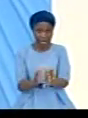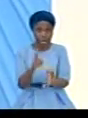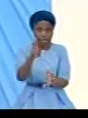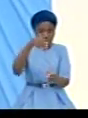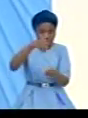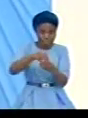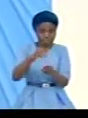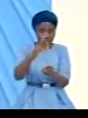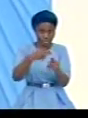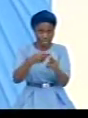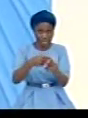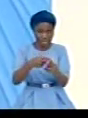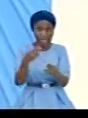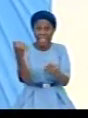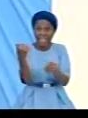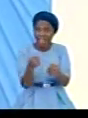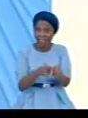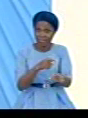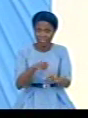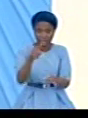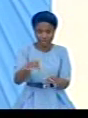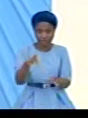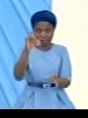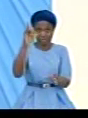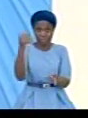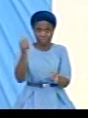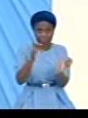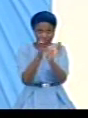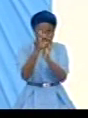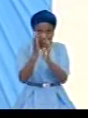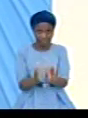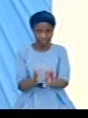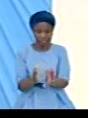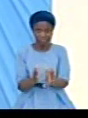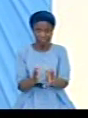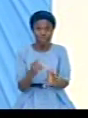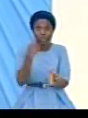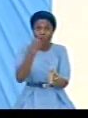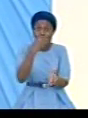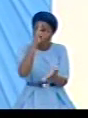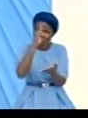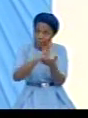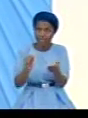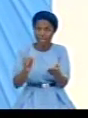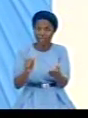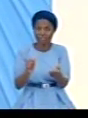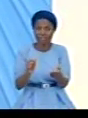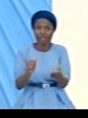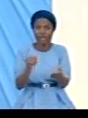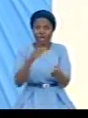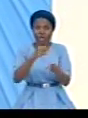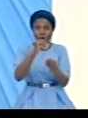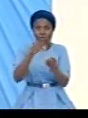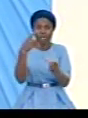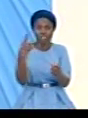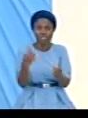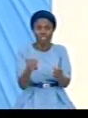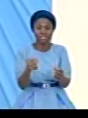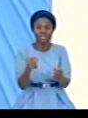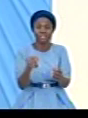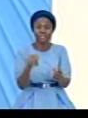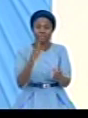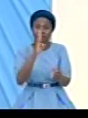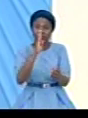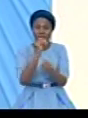every time you find the believer. Who either believes, or the beloved, or the saint of